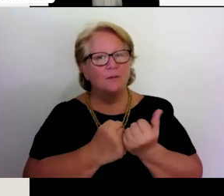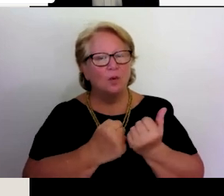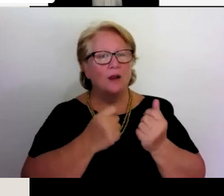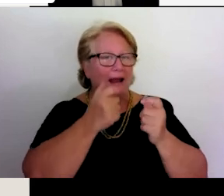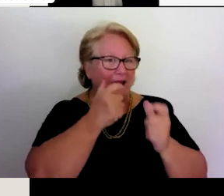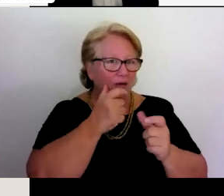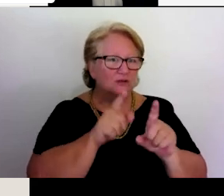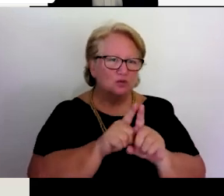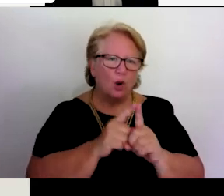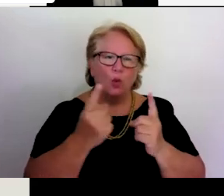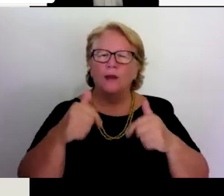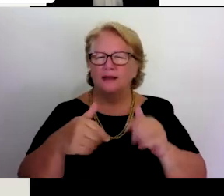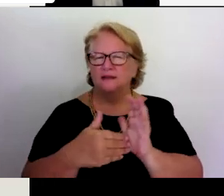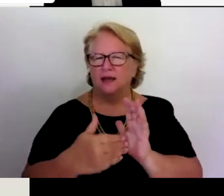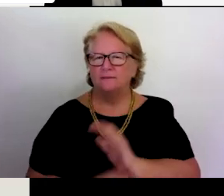today.